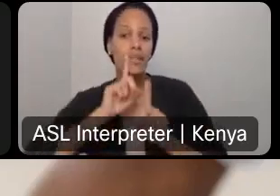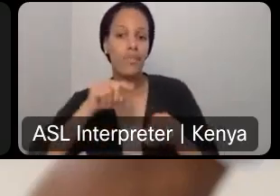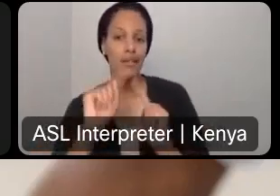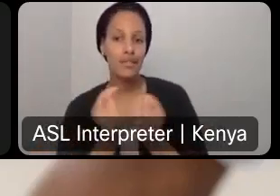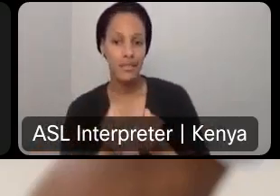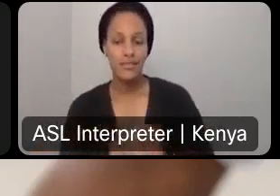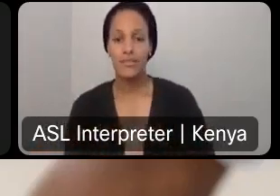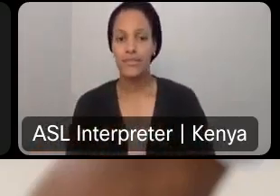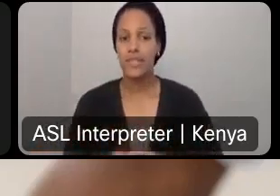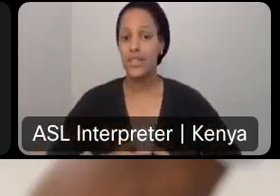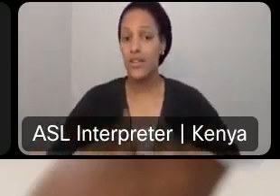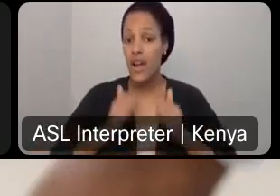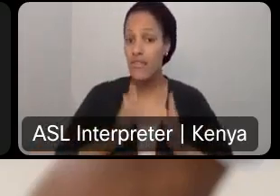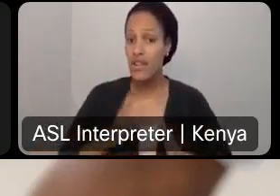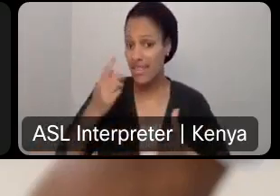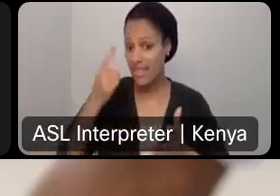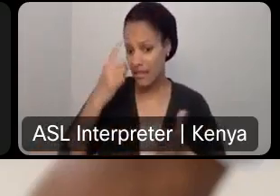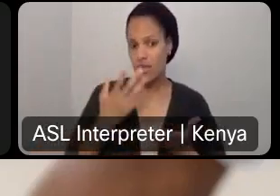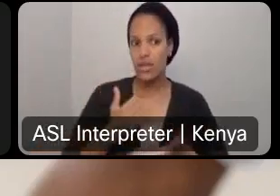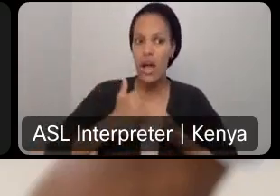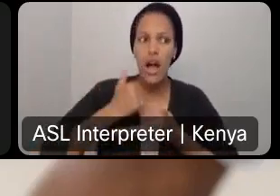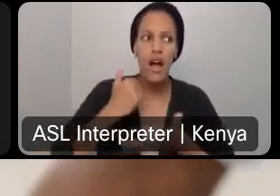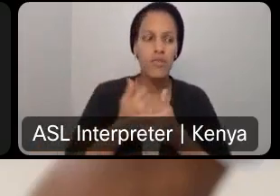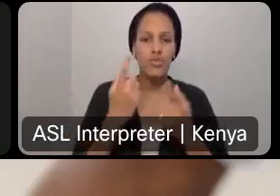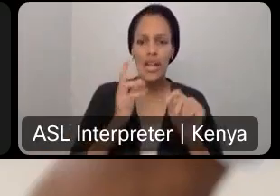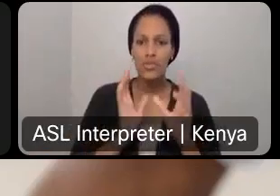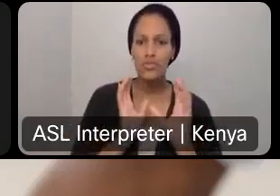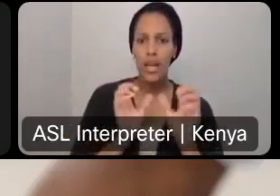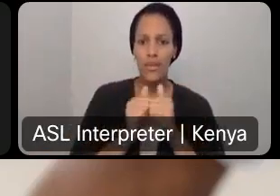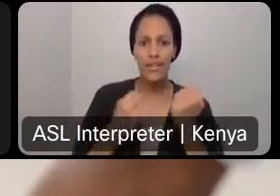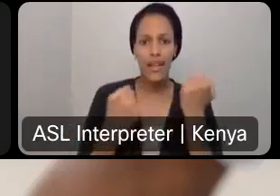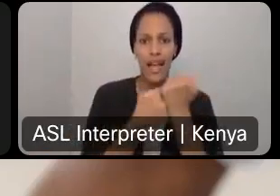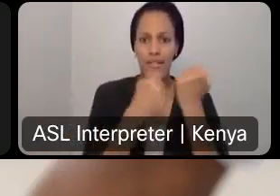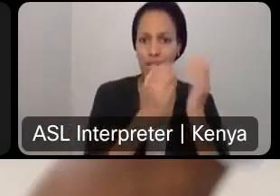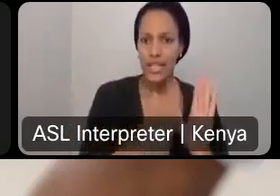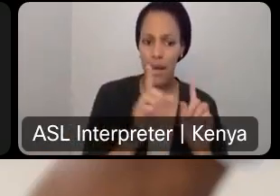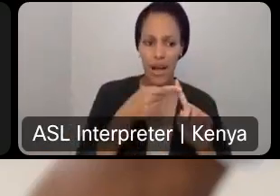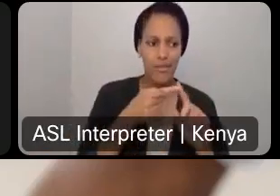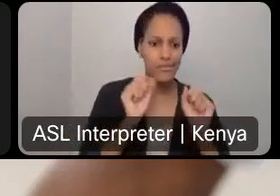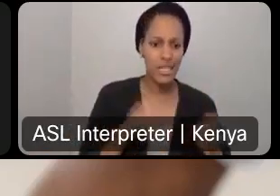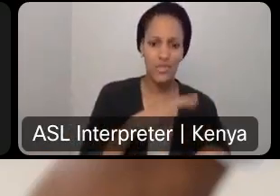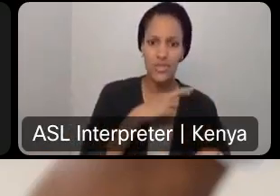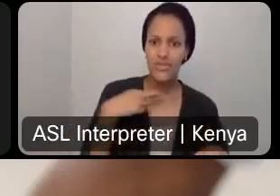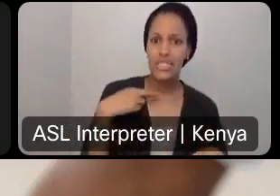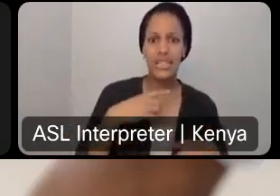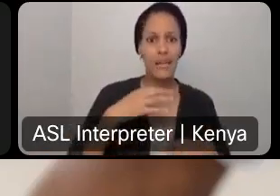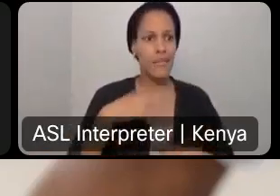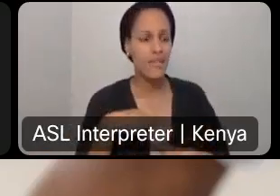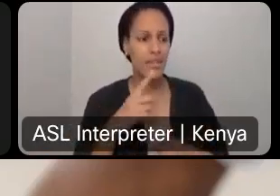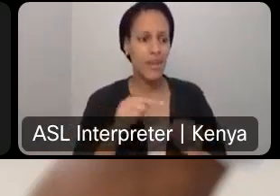it helpful to talk with an advocate about the potential risks and benefits of disclosing their information